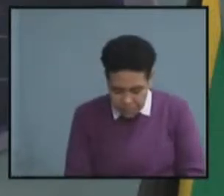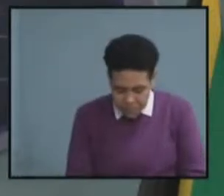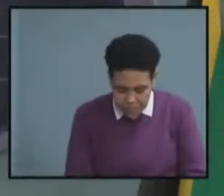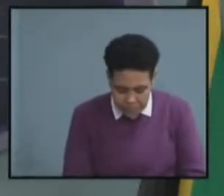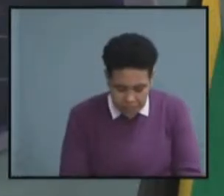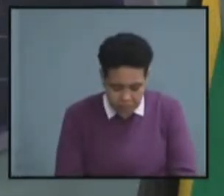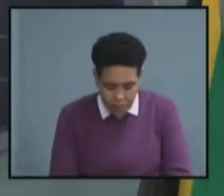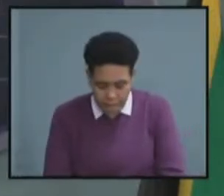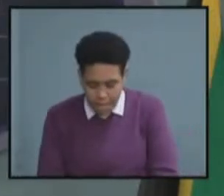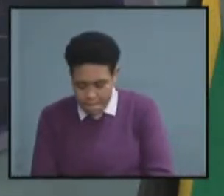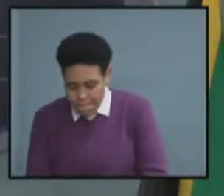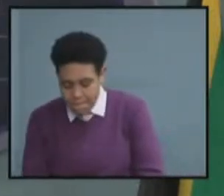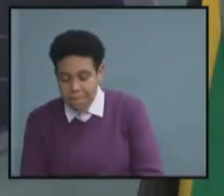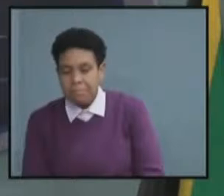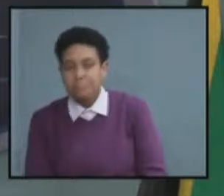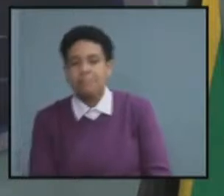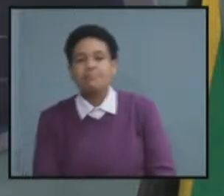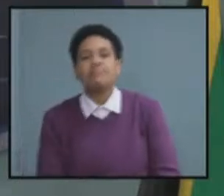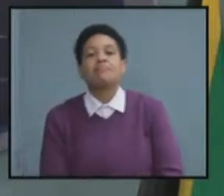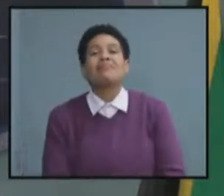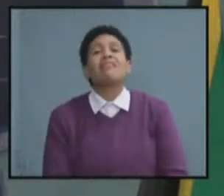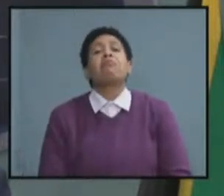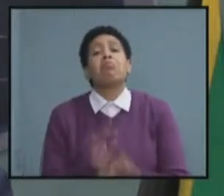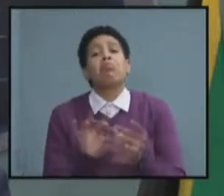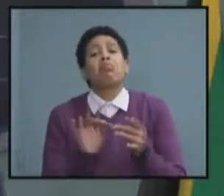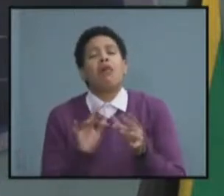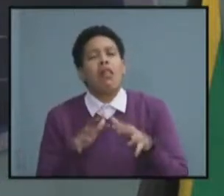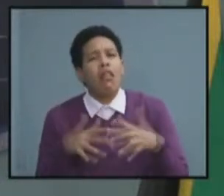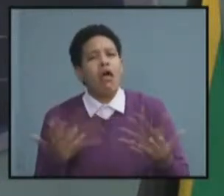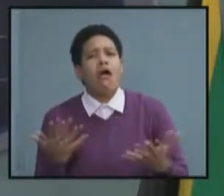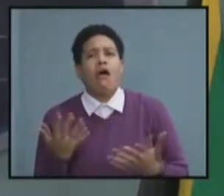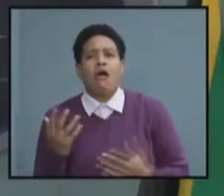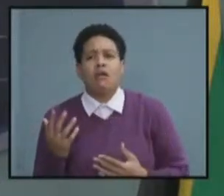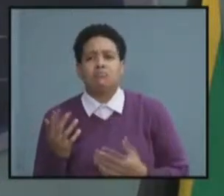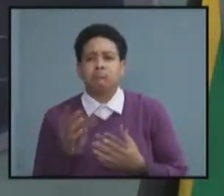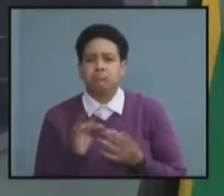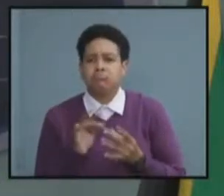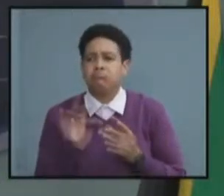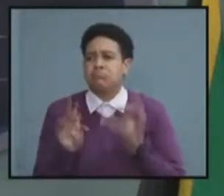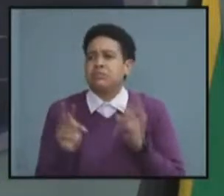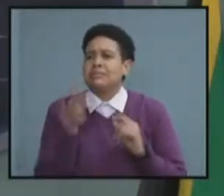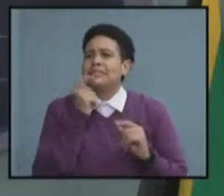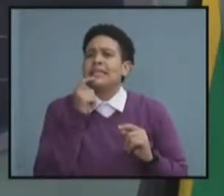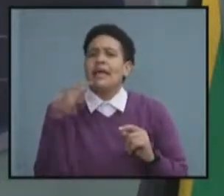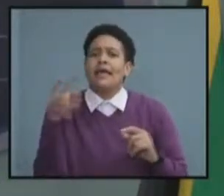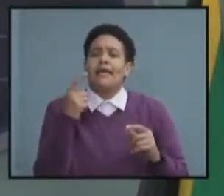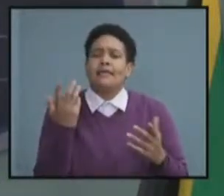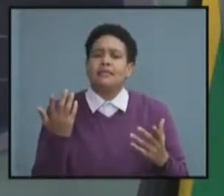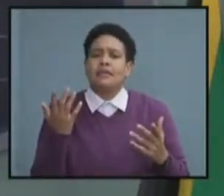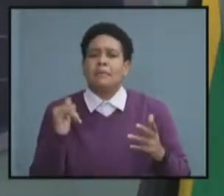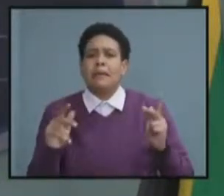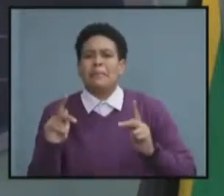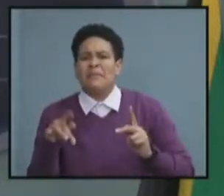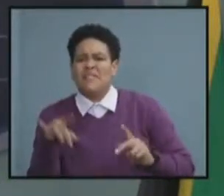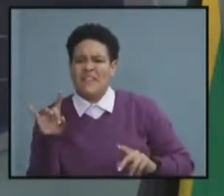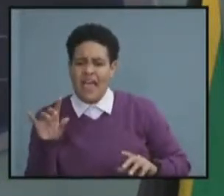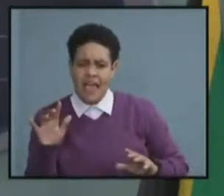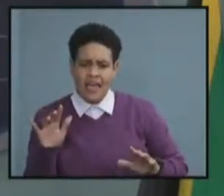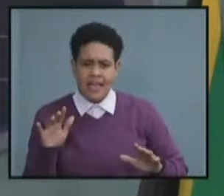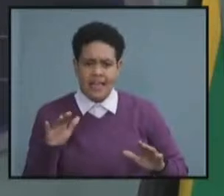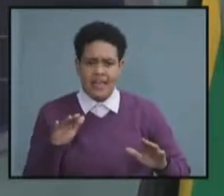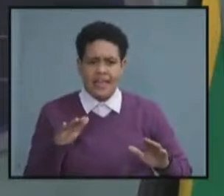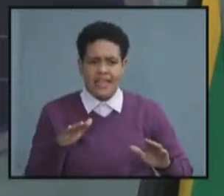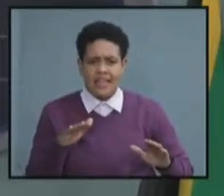You know, there's been a lot said by persons bent on finding entry